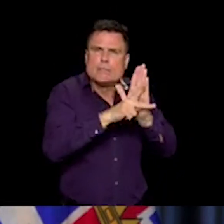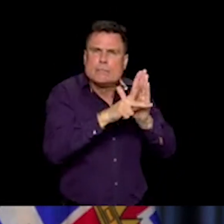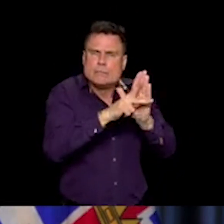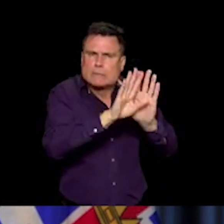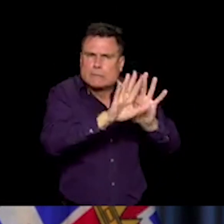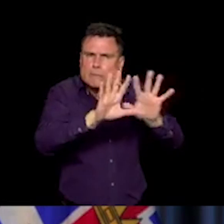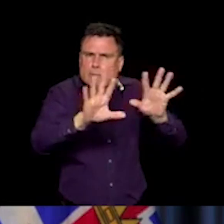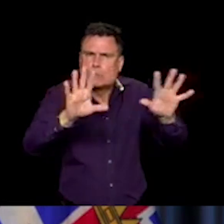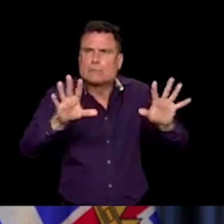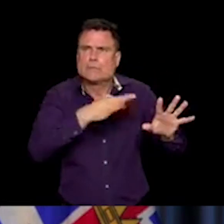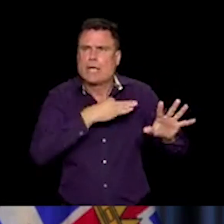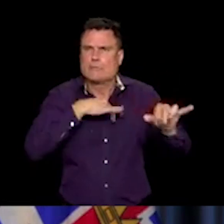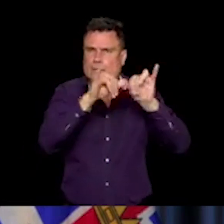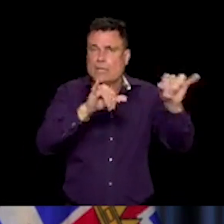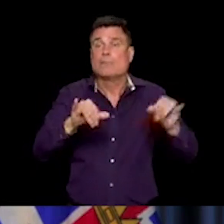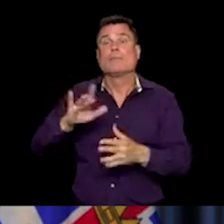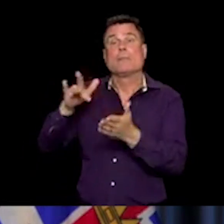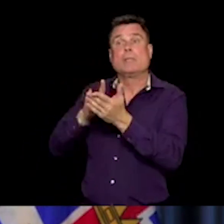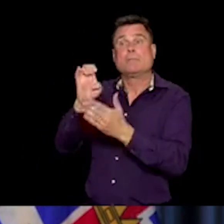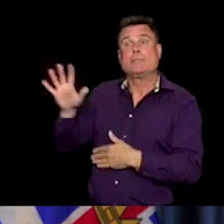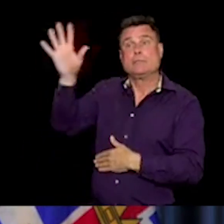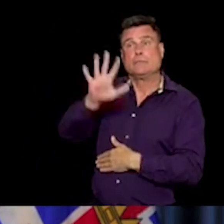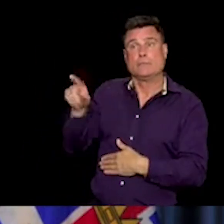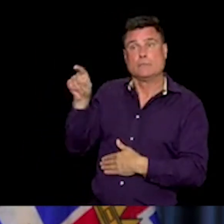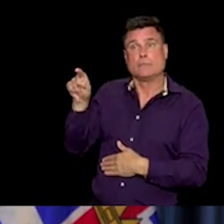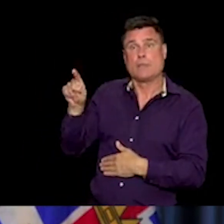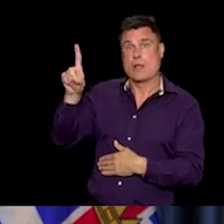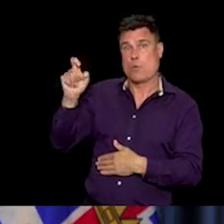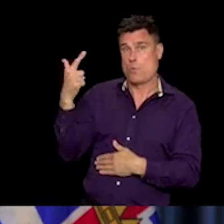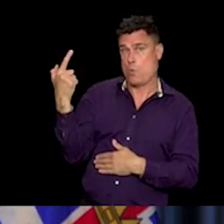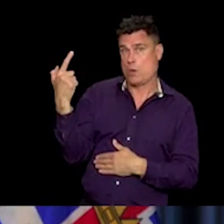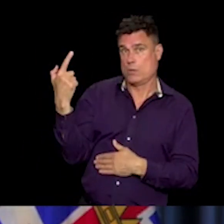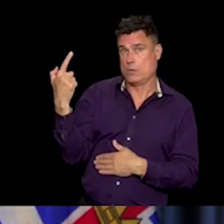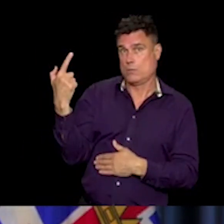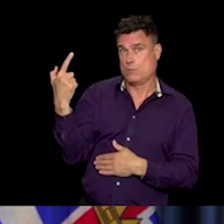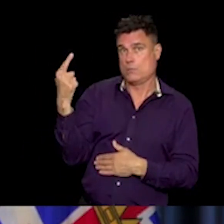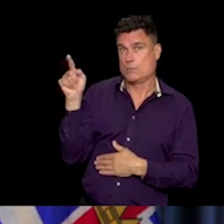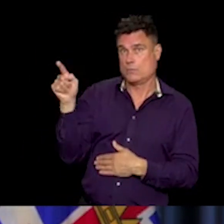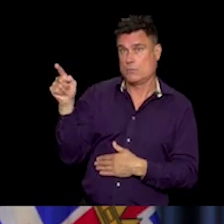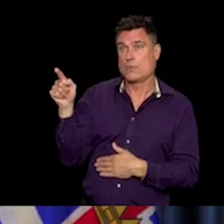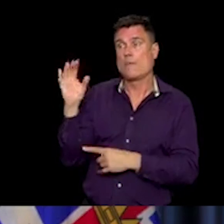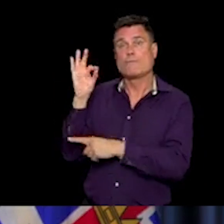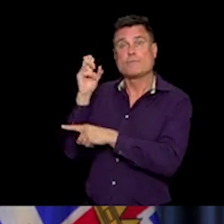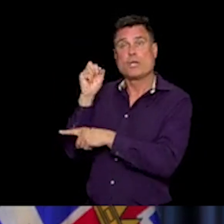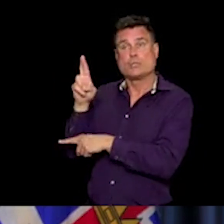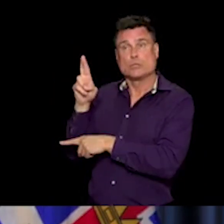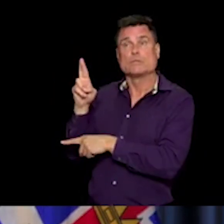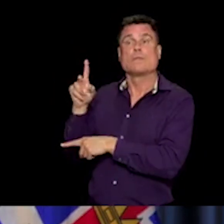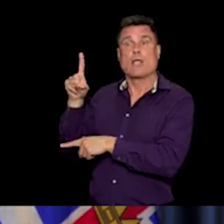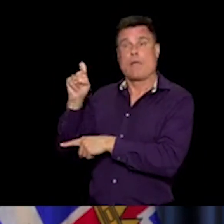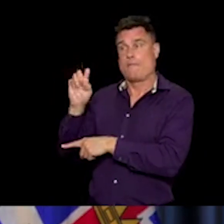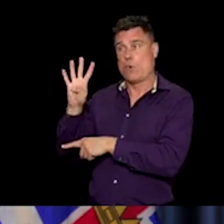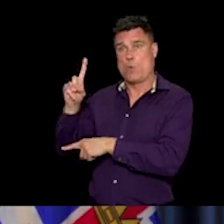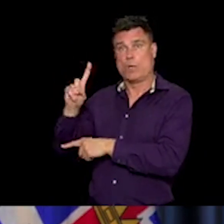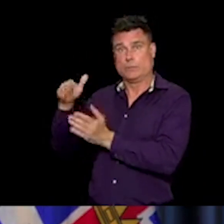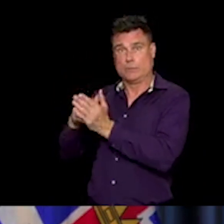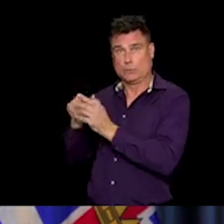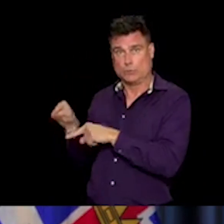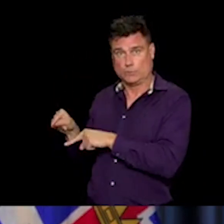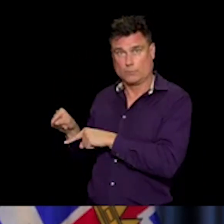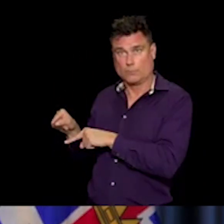worked at multiple sites. Here's where we are right now. Of those 545 facilities, 499 have completed their single site